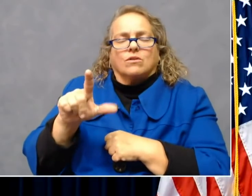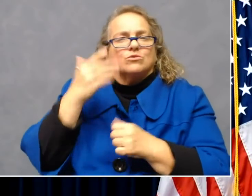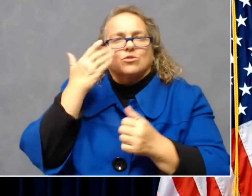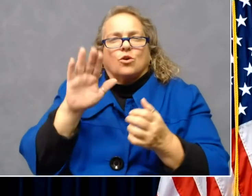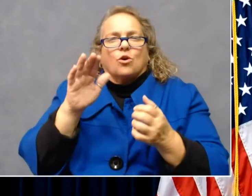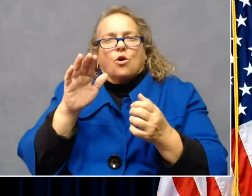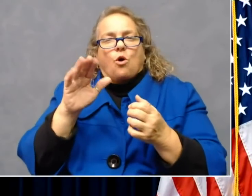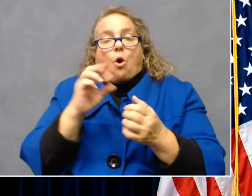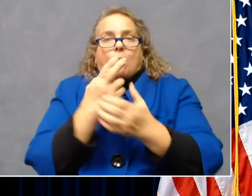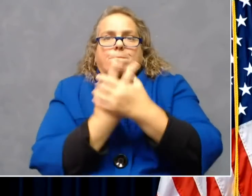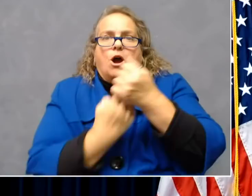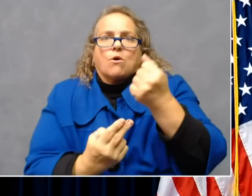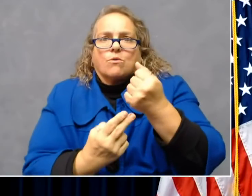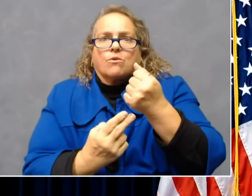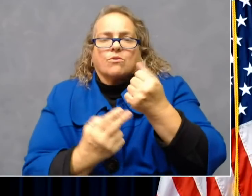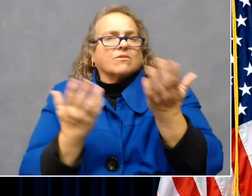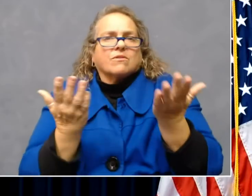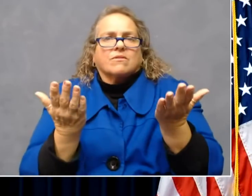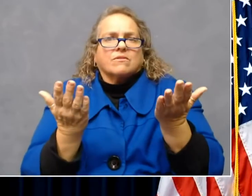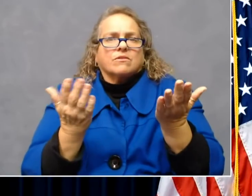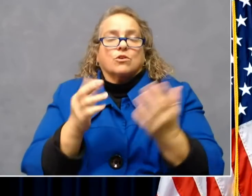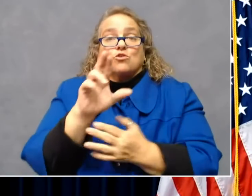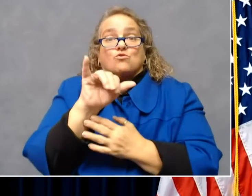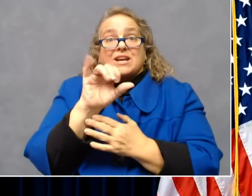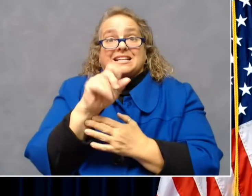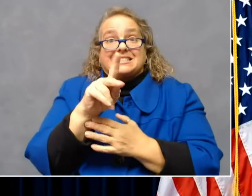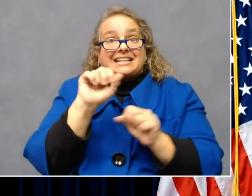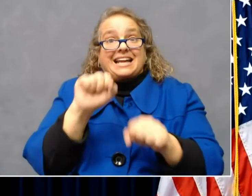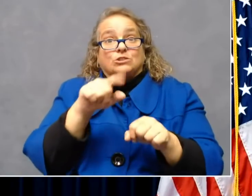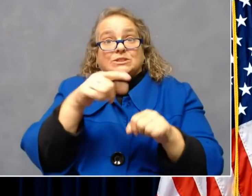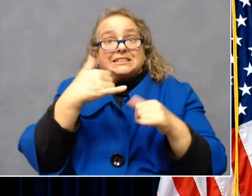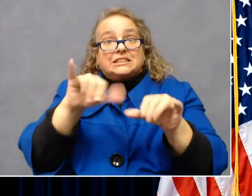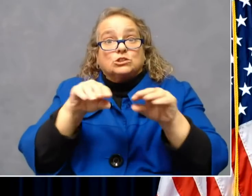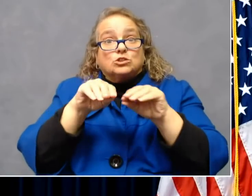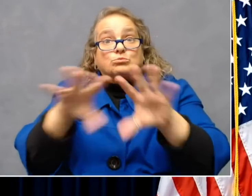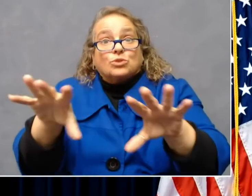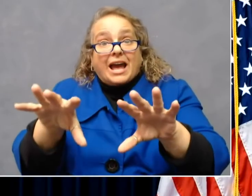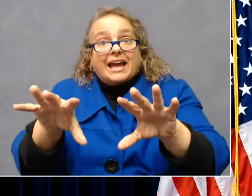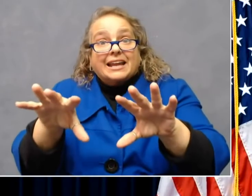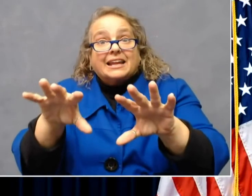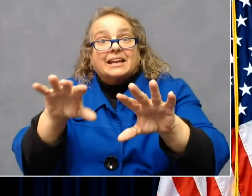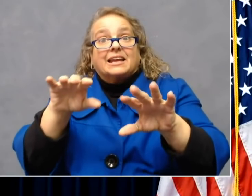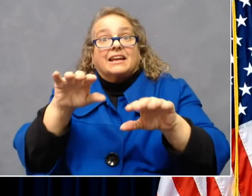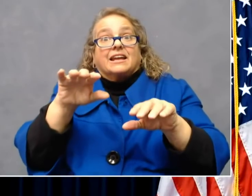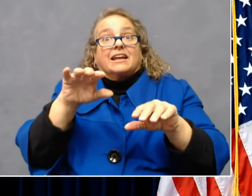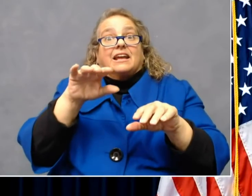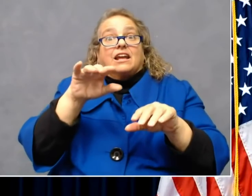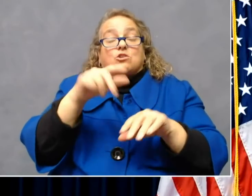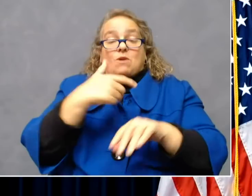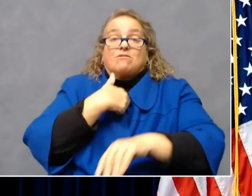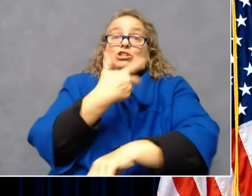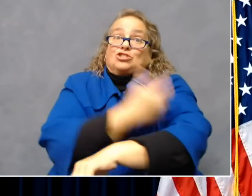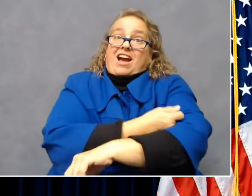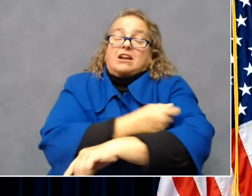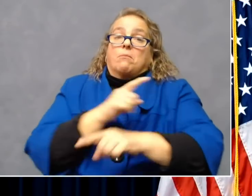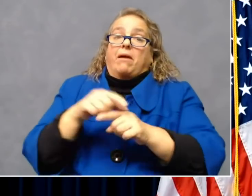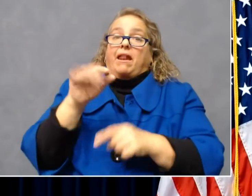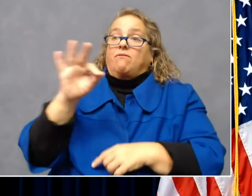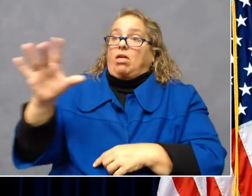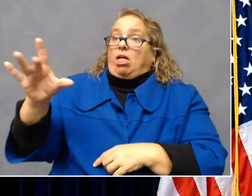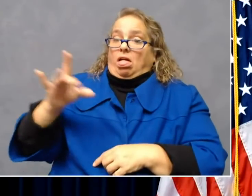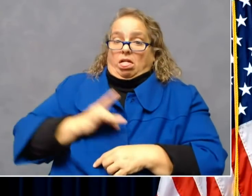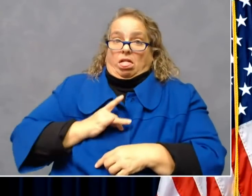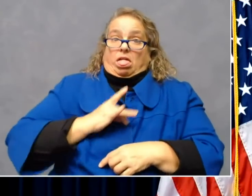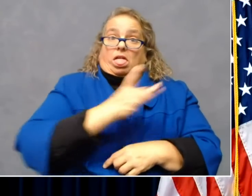still can spread it, and again, we're waiting to see and the evidence on that. But